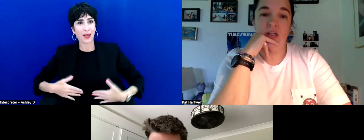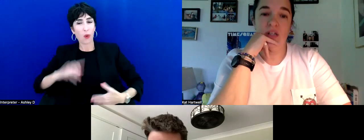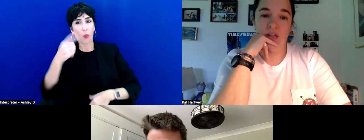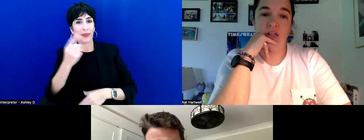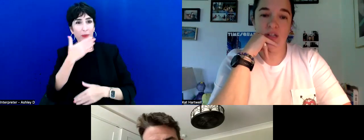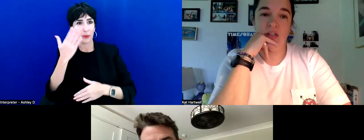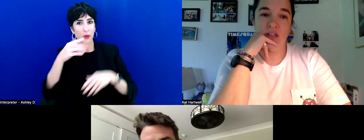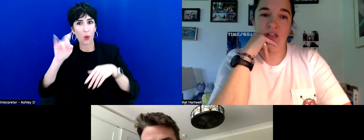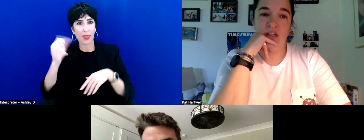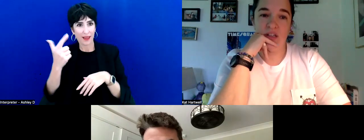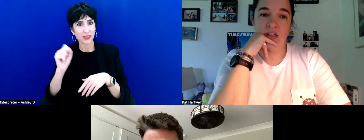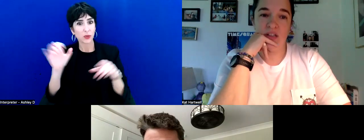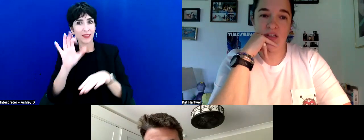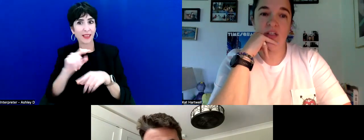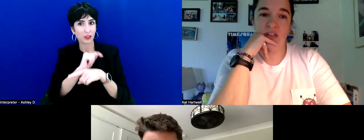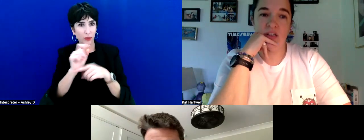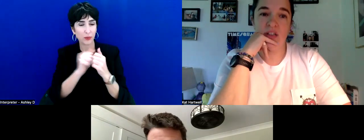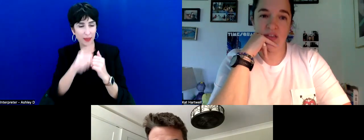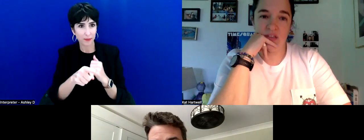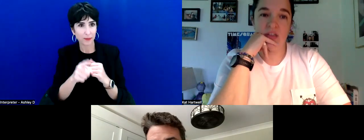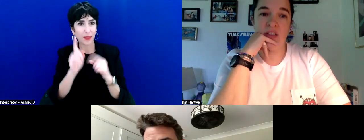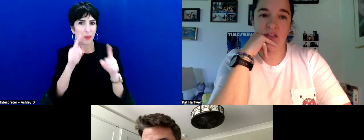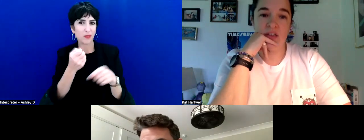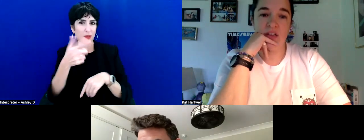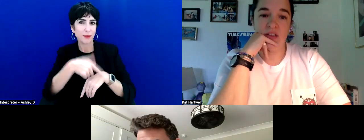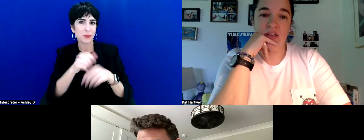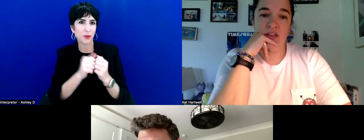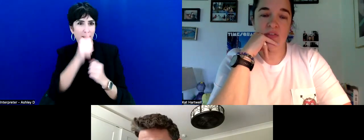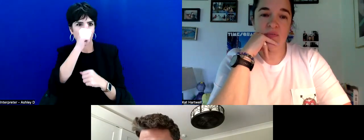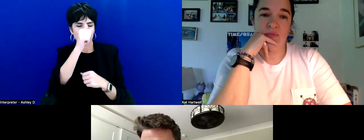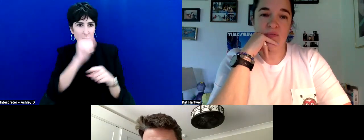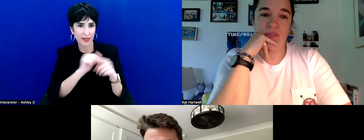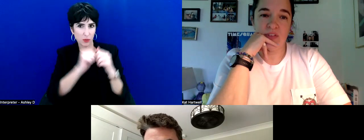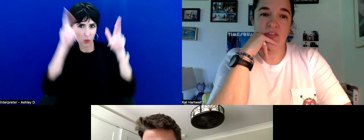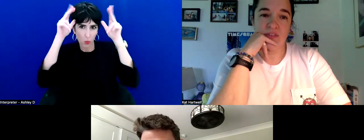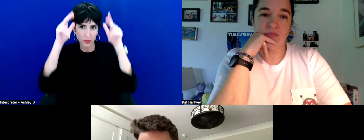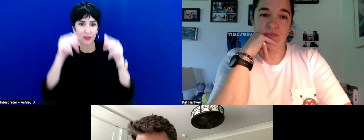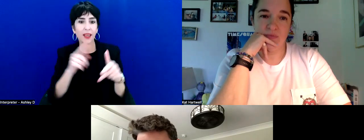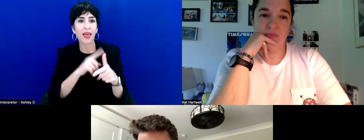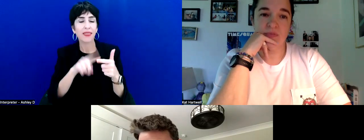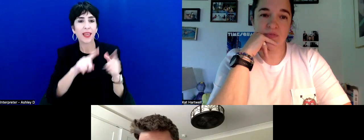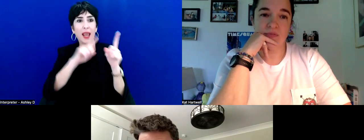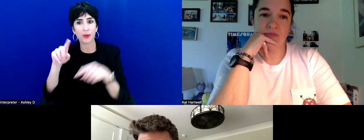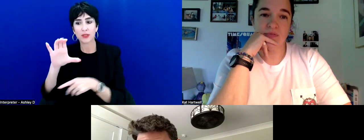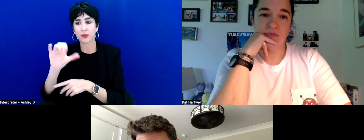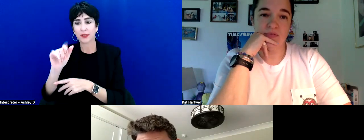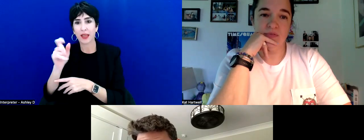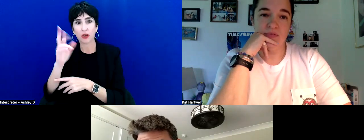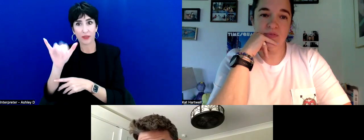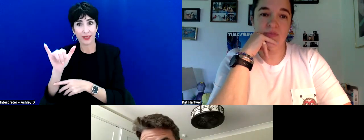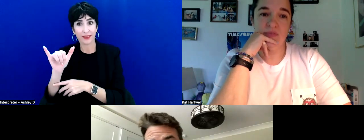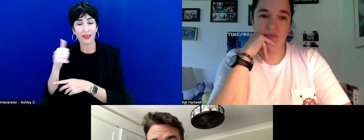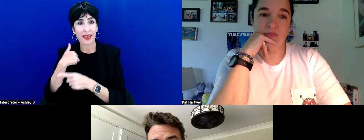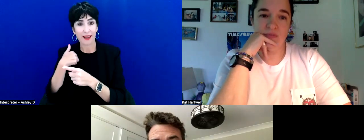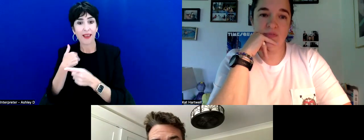And so I did that for a while with him. I went out for a couple sessions, and he worked with me. And then I went to Calgary. And when I got to Calgary,